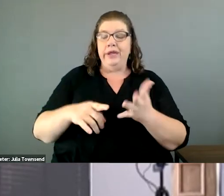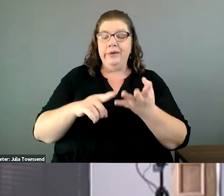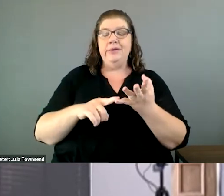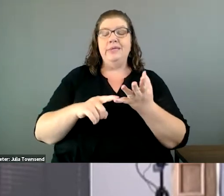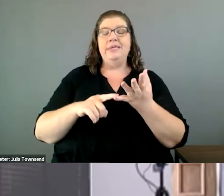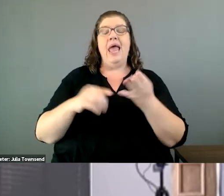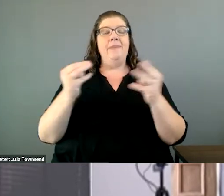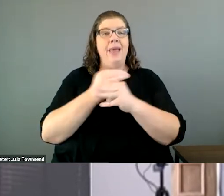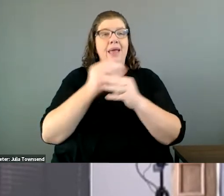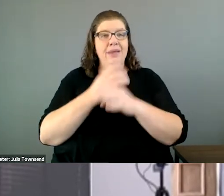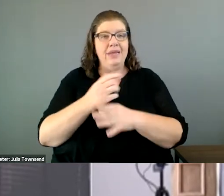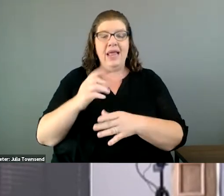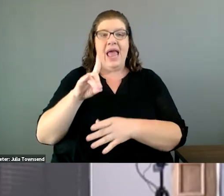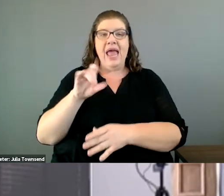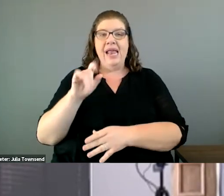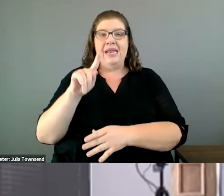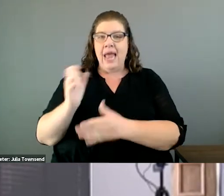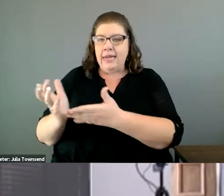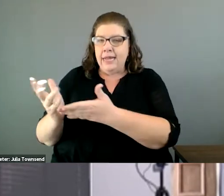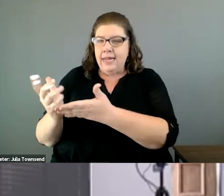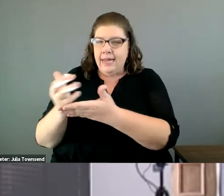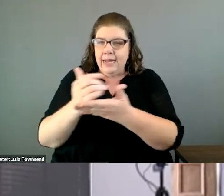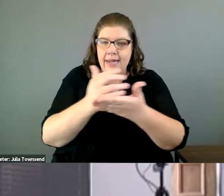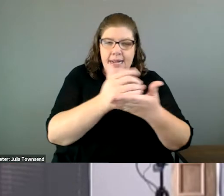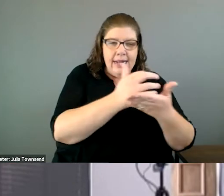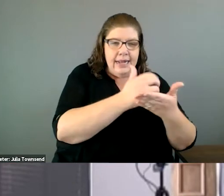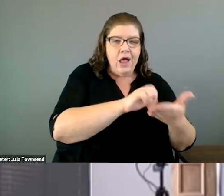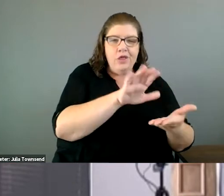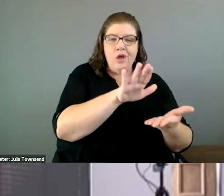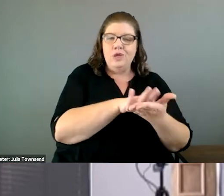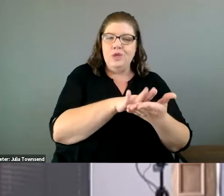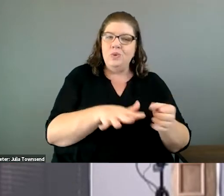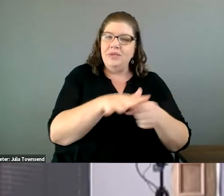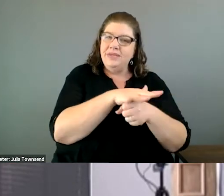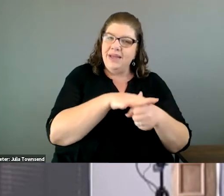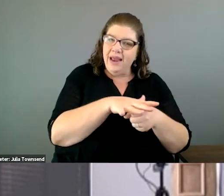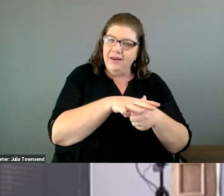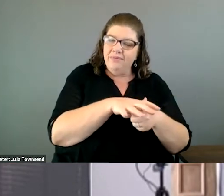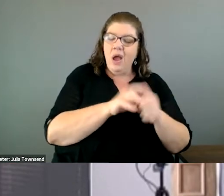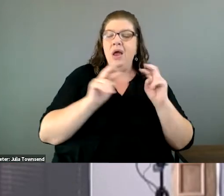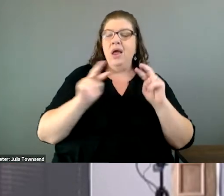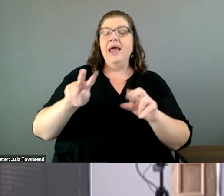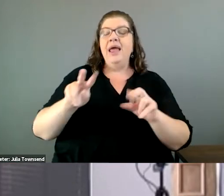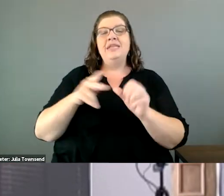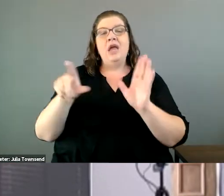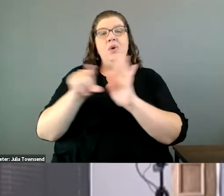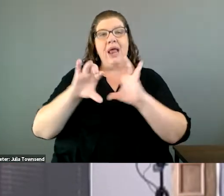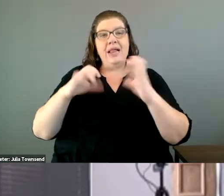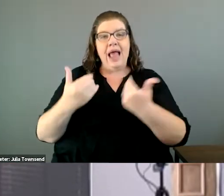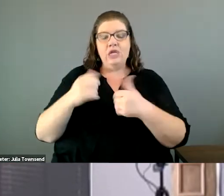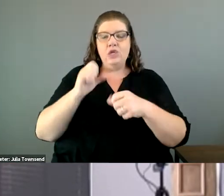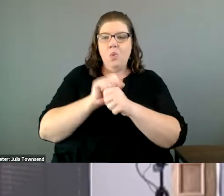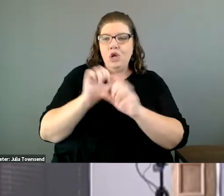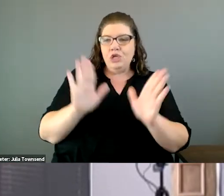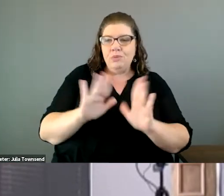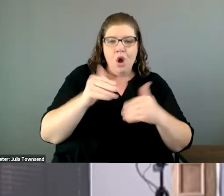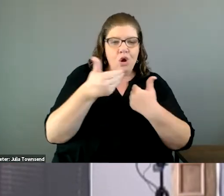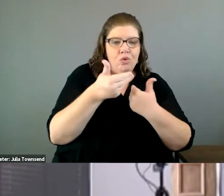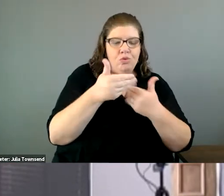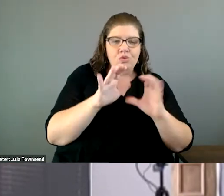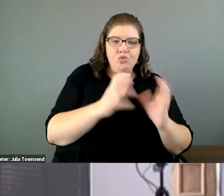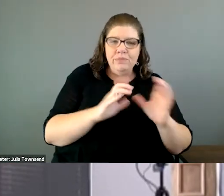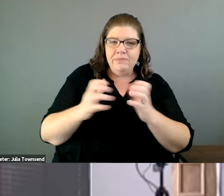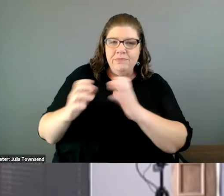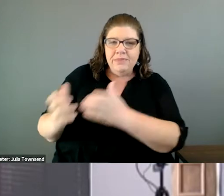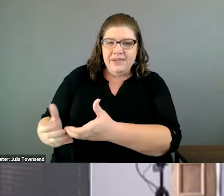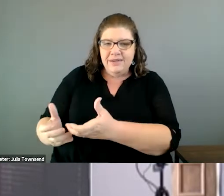on nature at their school site. I also observed a classroom of second graders working in small groups, reading, taking words